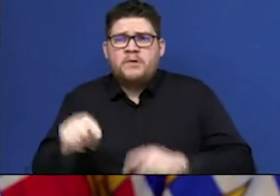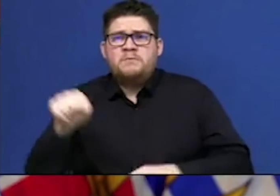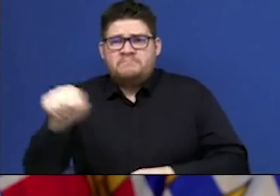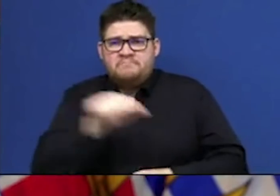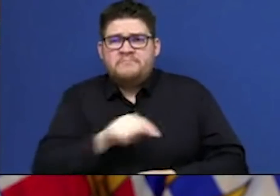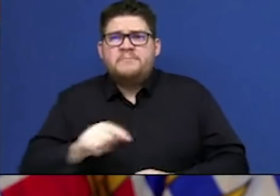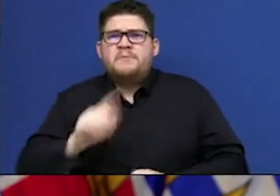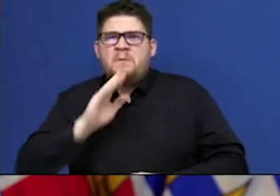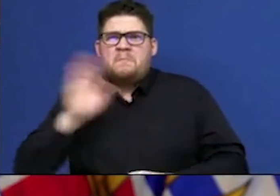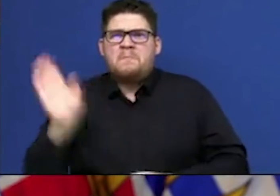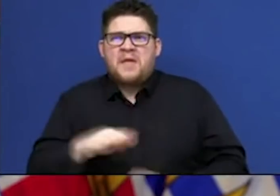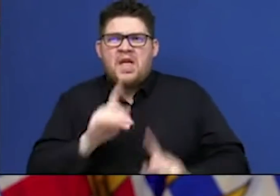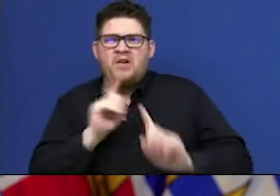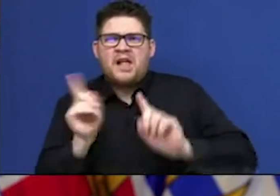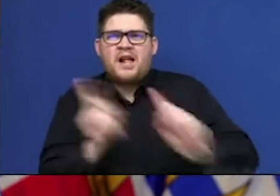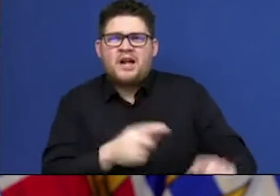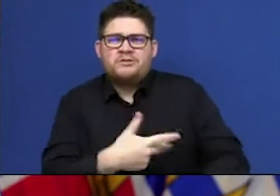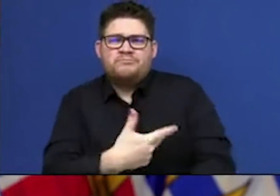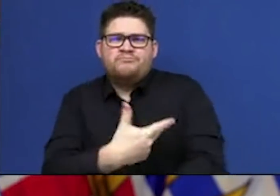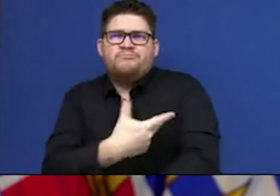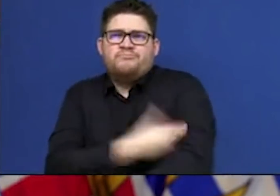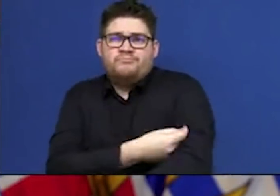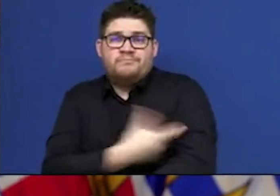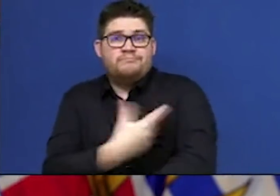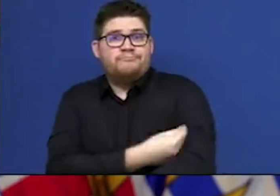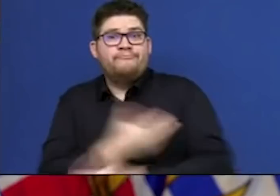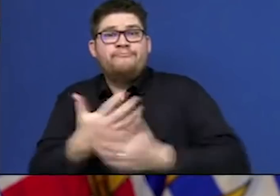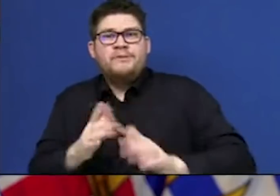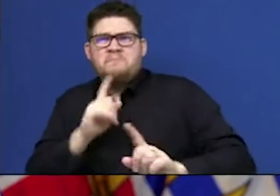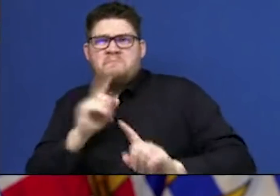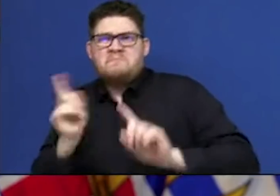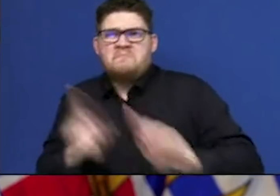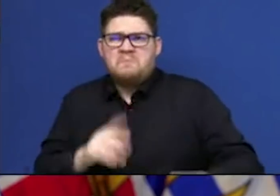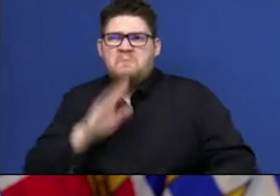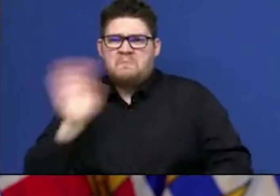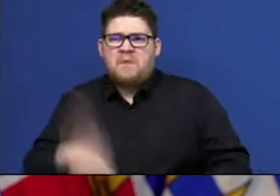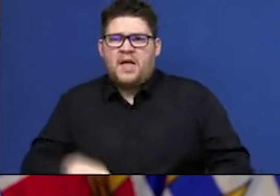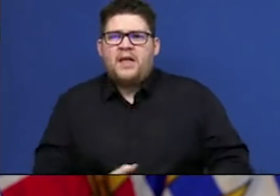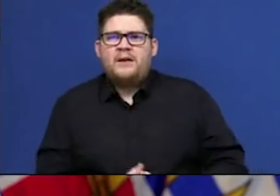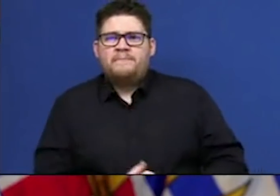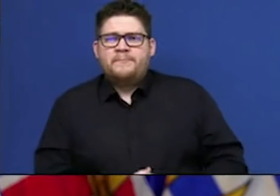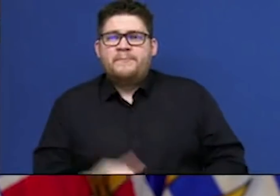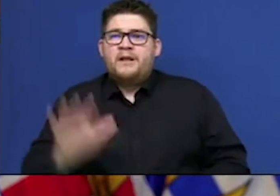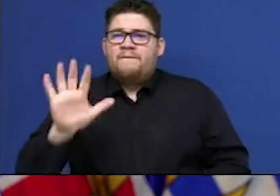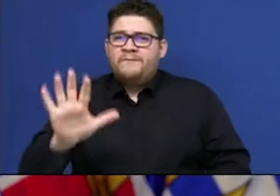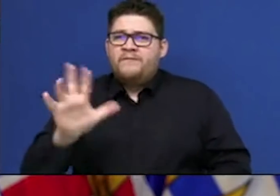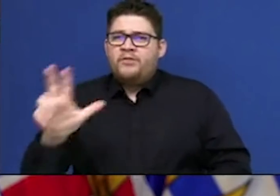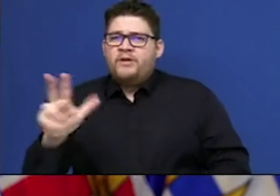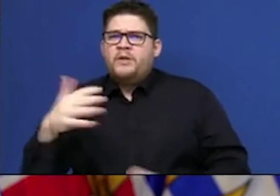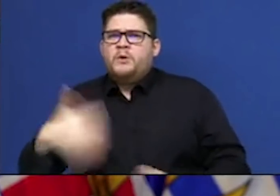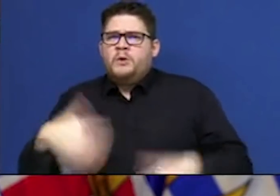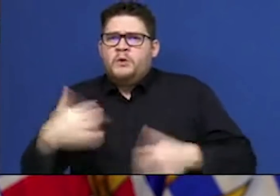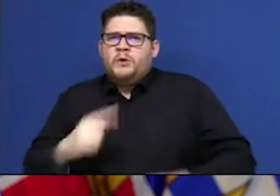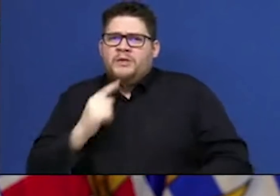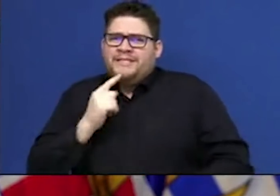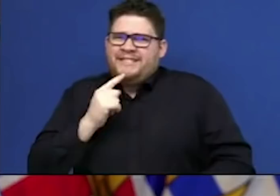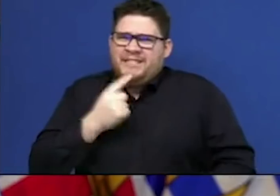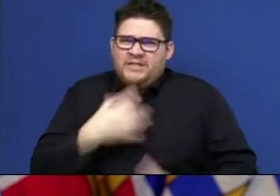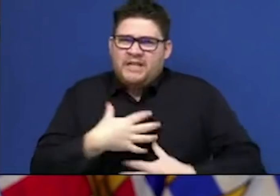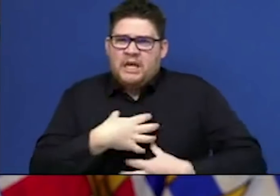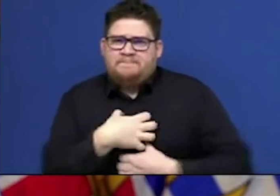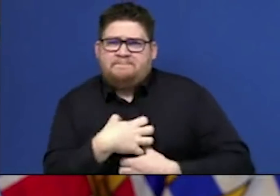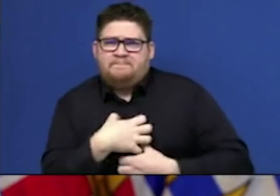However, we have been monitoring not only what is going on in British Columbia, but working closely with our colleagues across the country, with